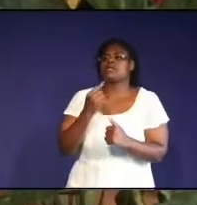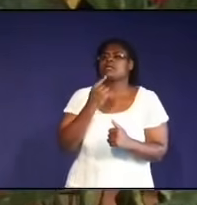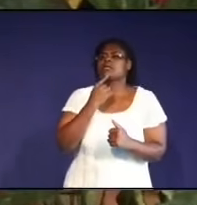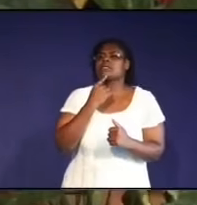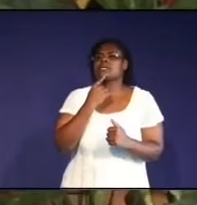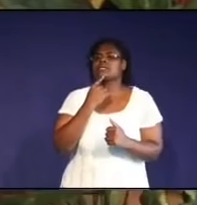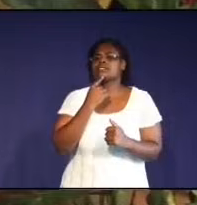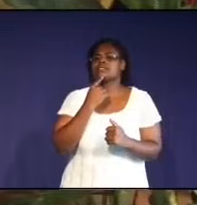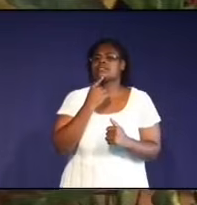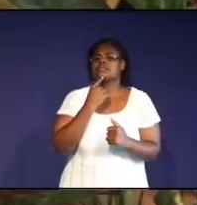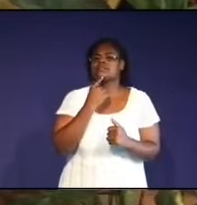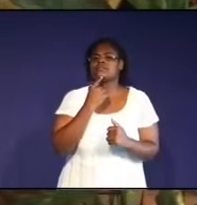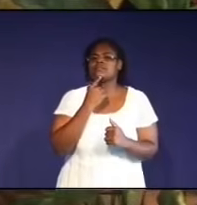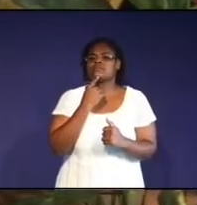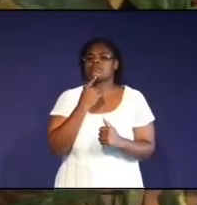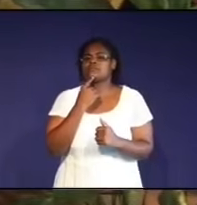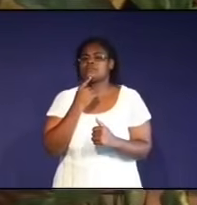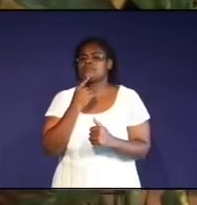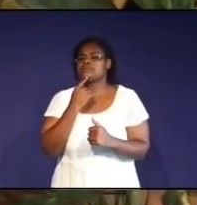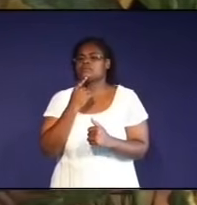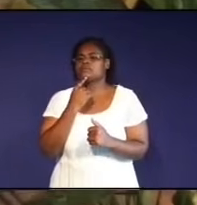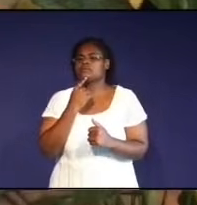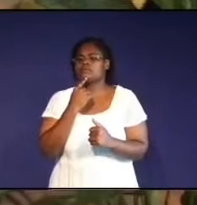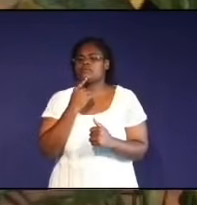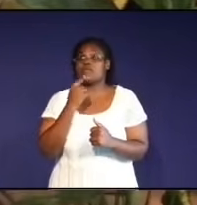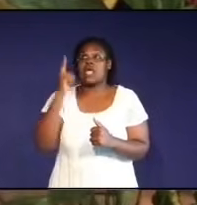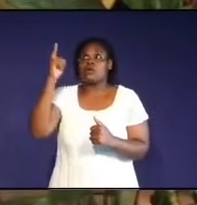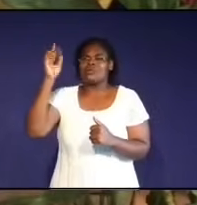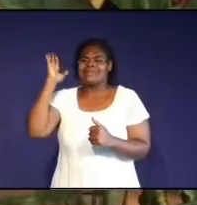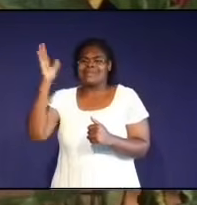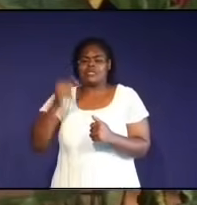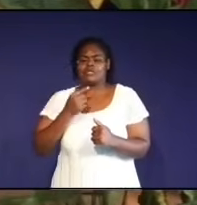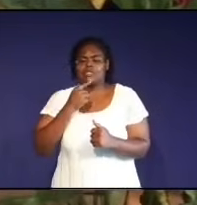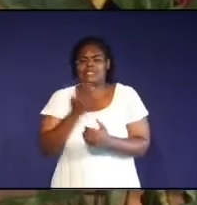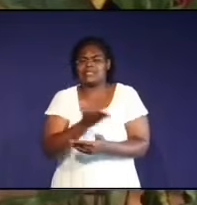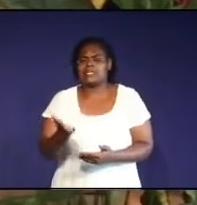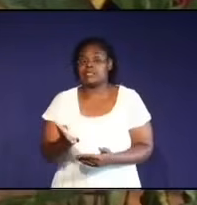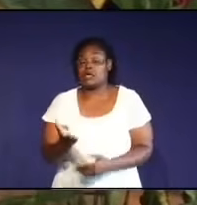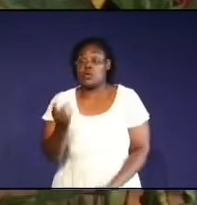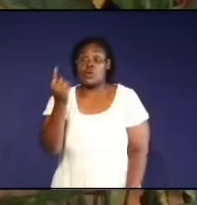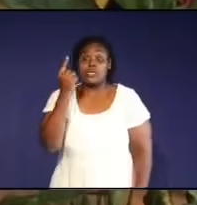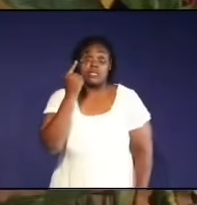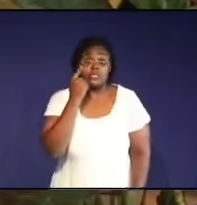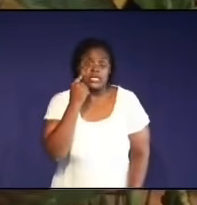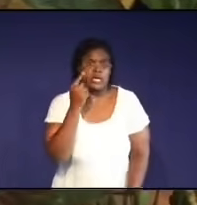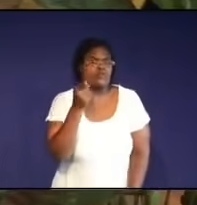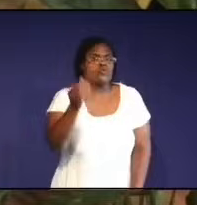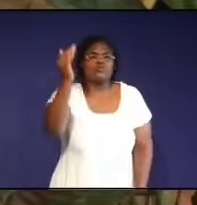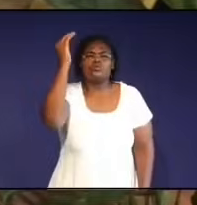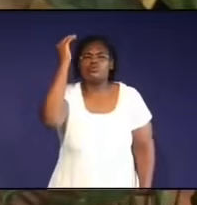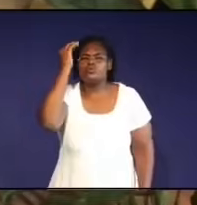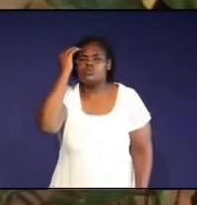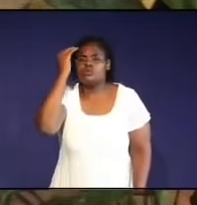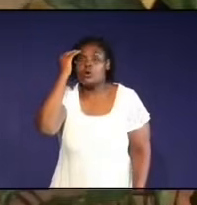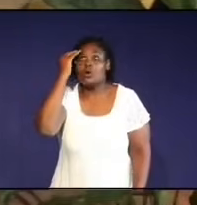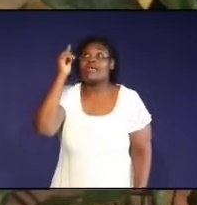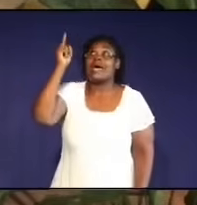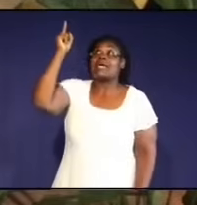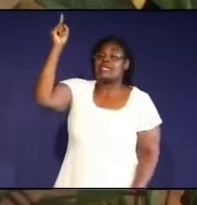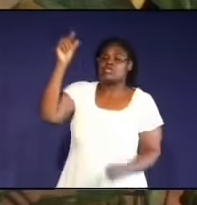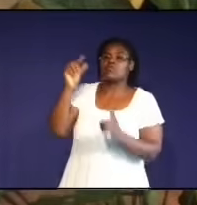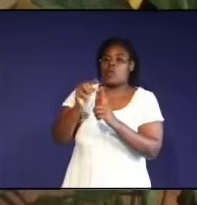tell you these things, so when you see them, know that my words are